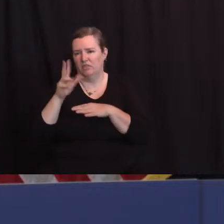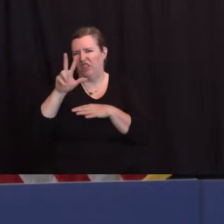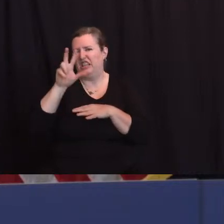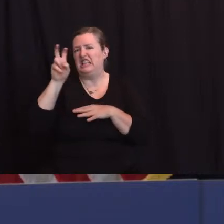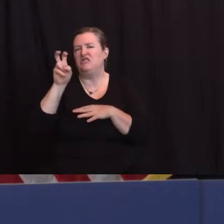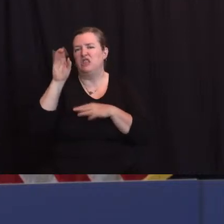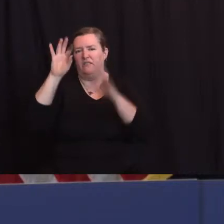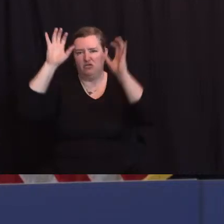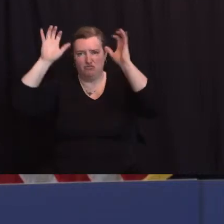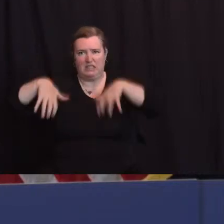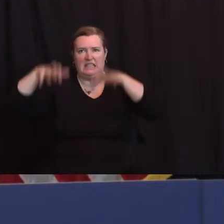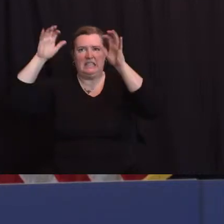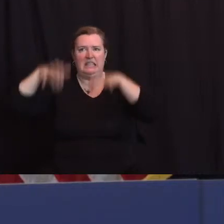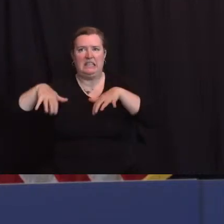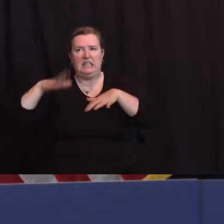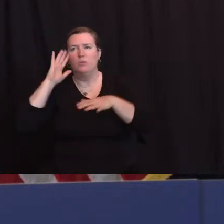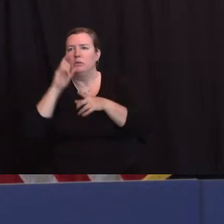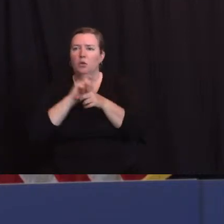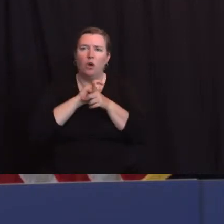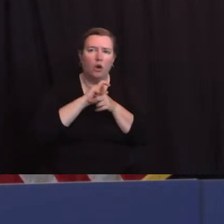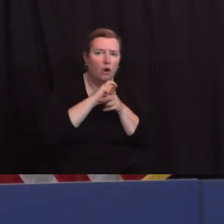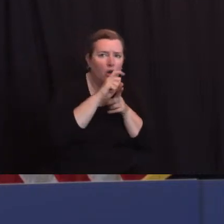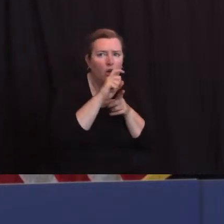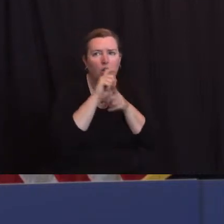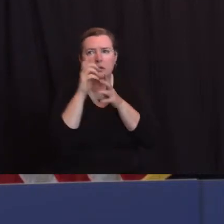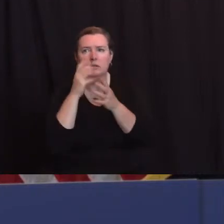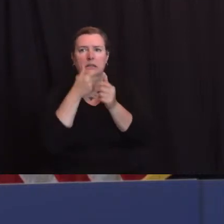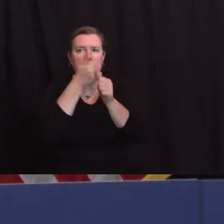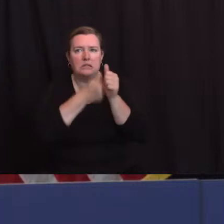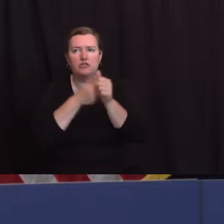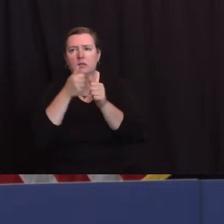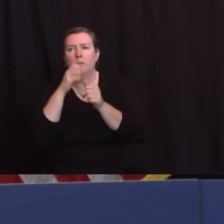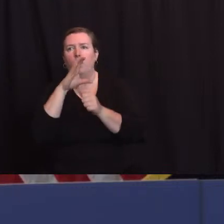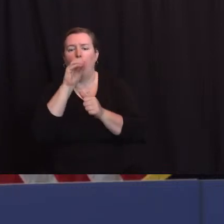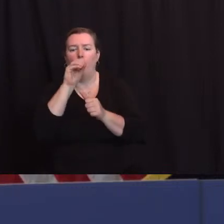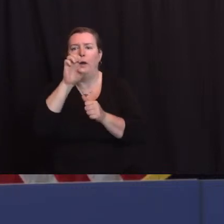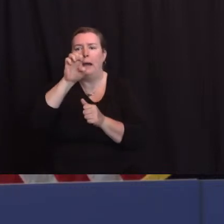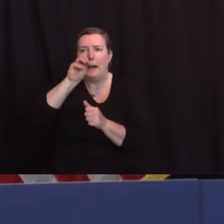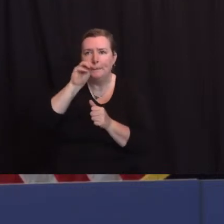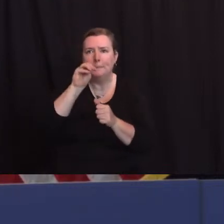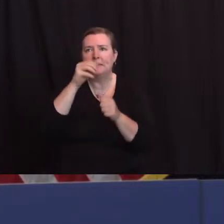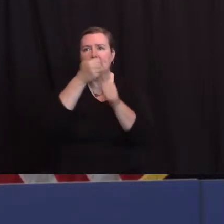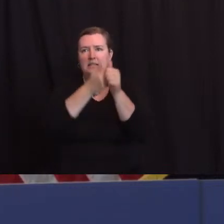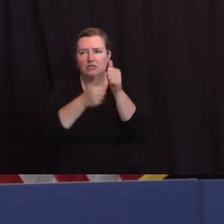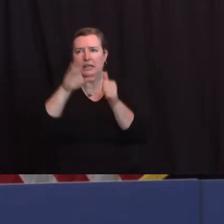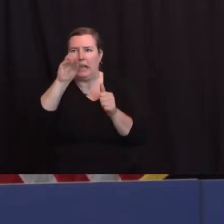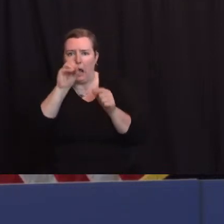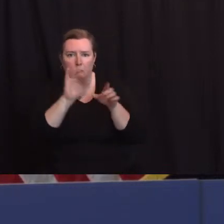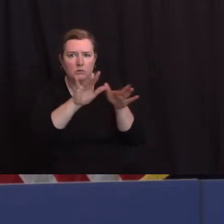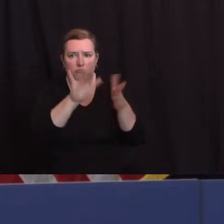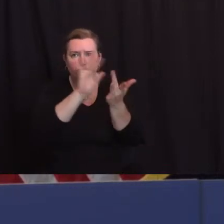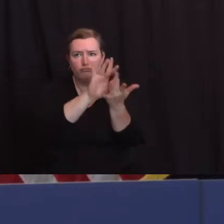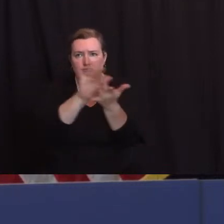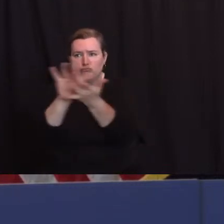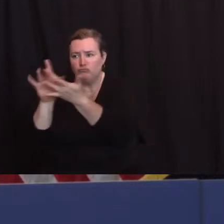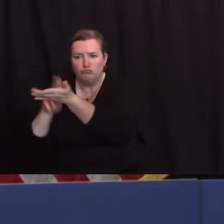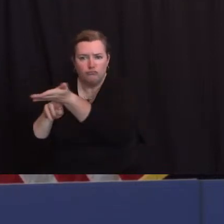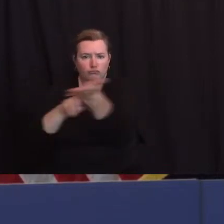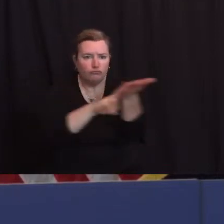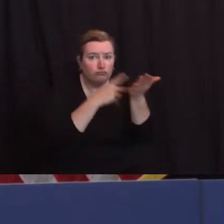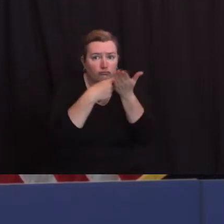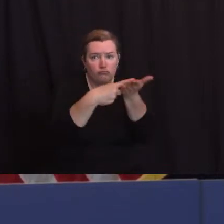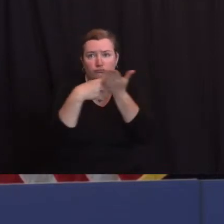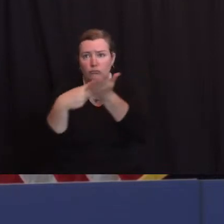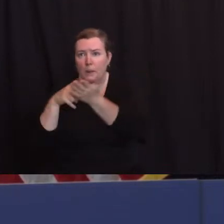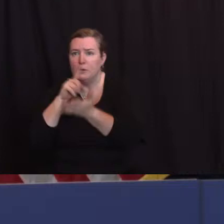a call this afternoon with all of the county OEM coordinators and the National Weather Service from both Upton and Mount Holly to make sure that